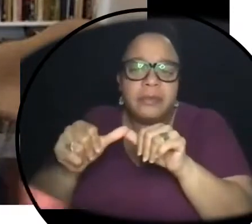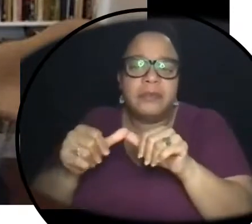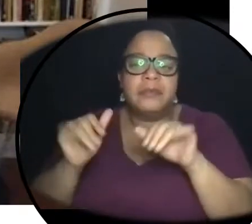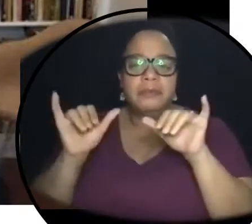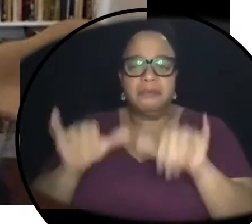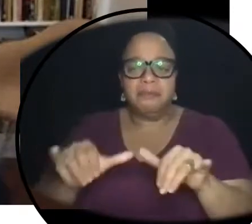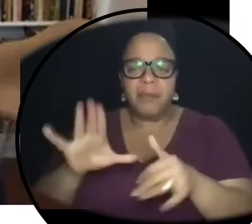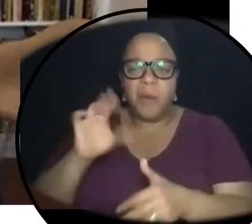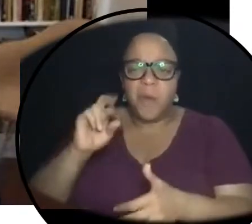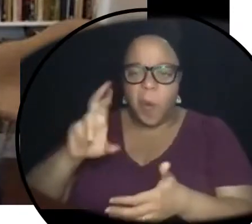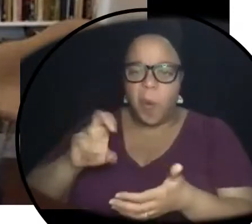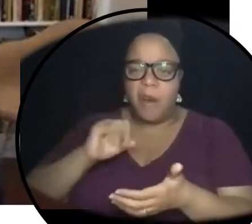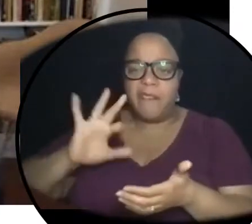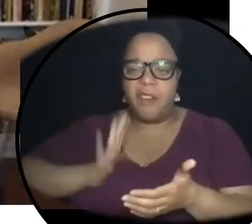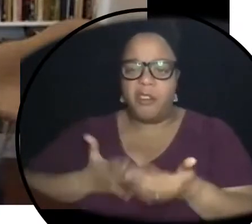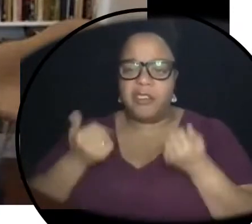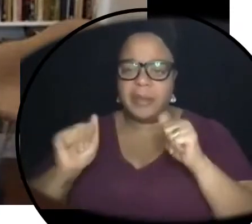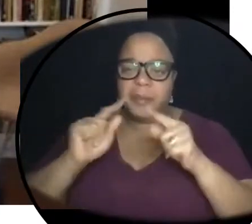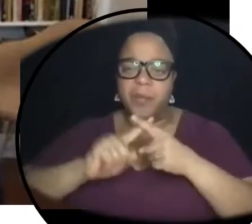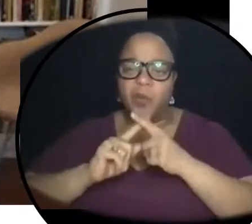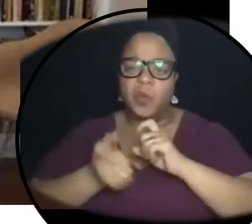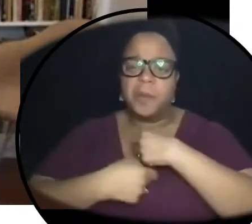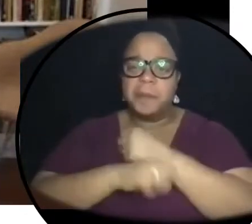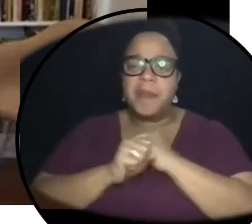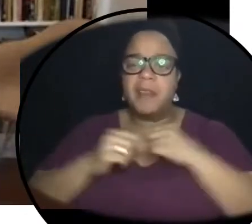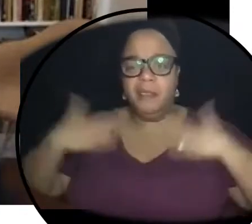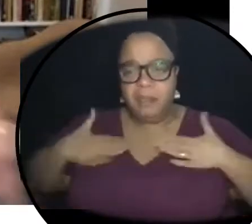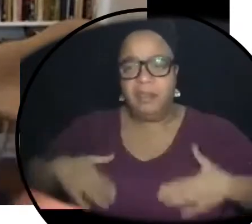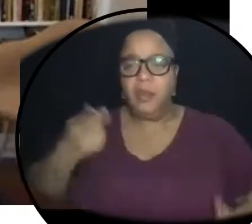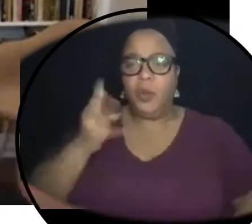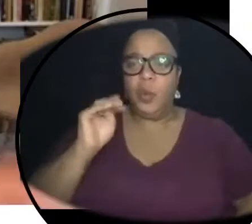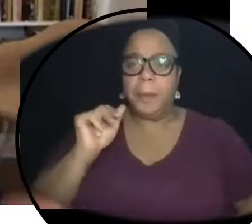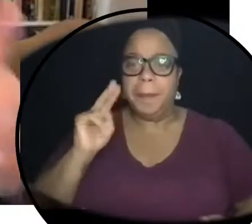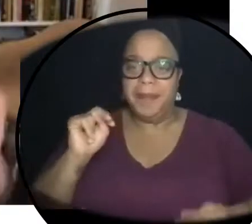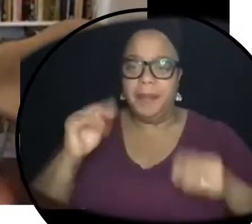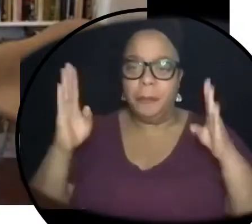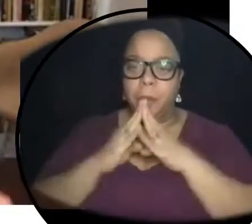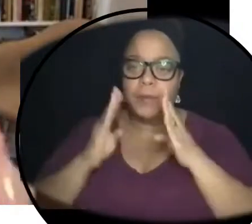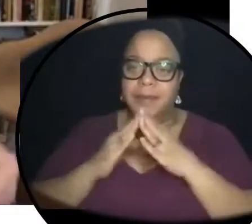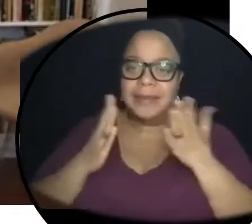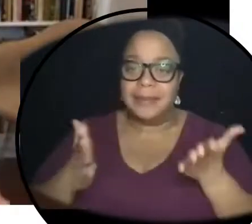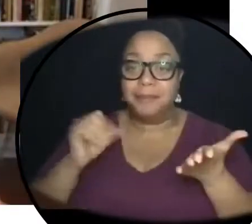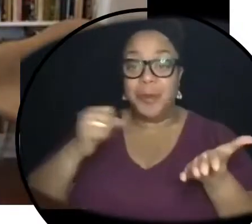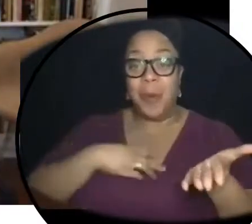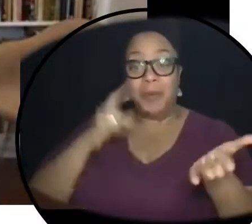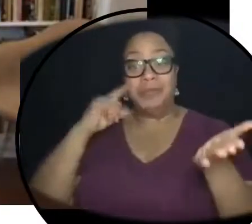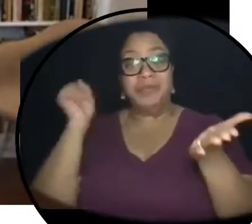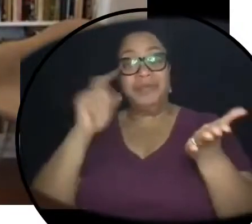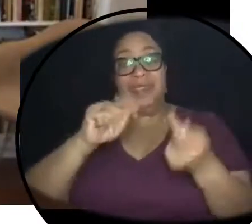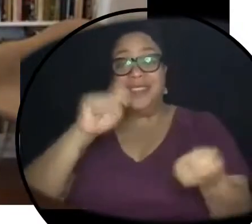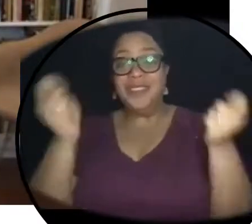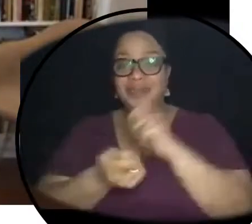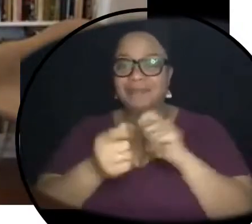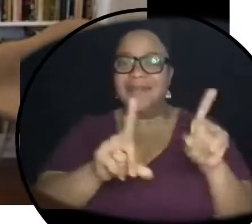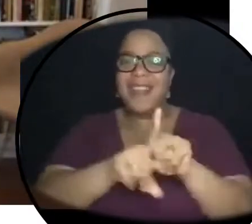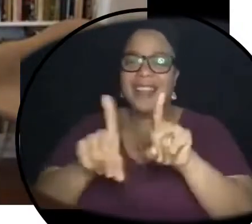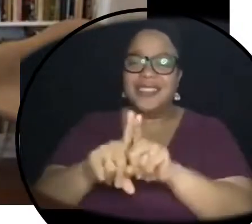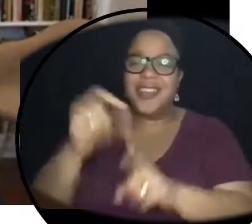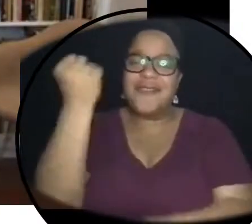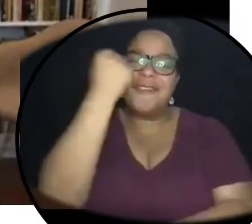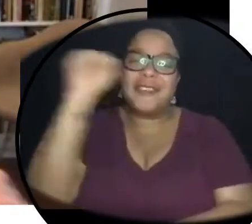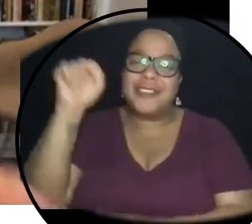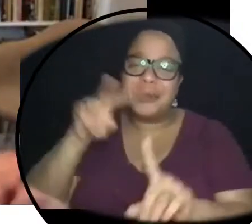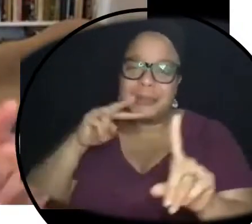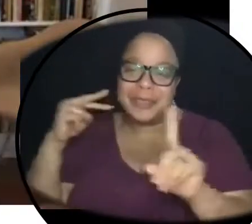continued existence of the institution. So we won't simply add the adjective humane to